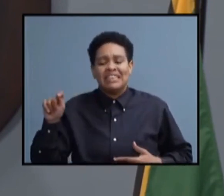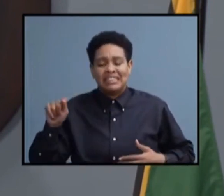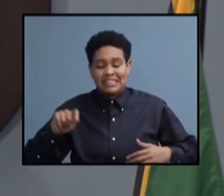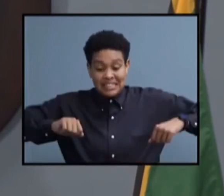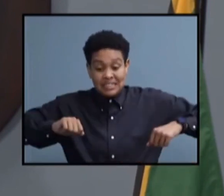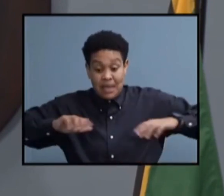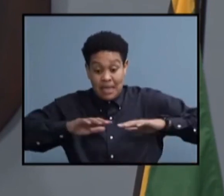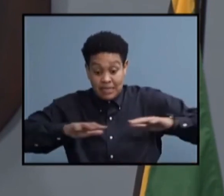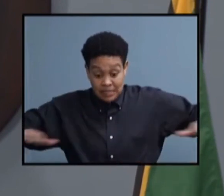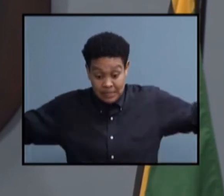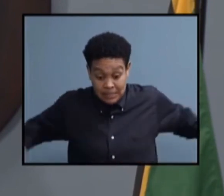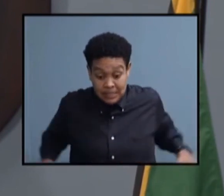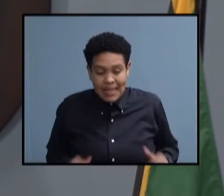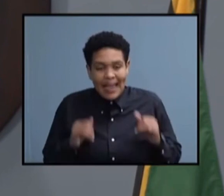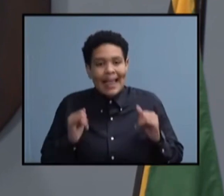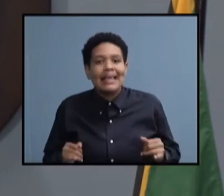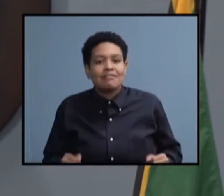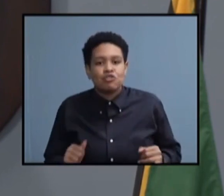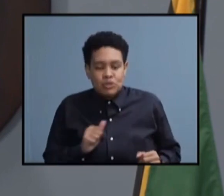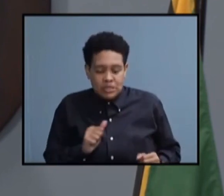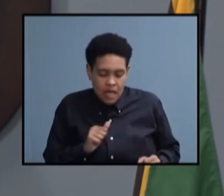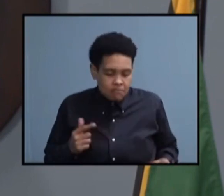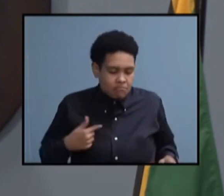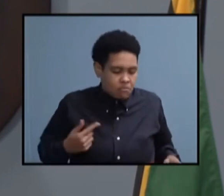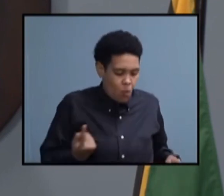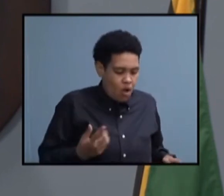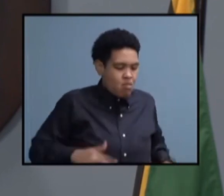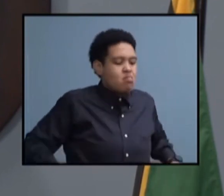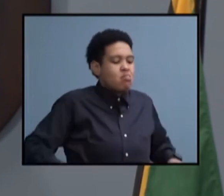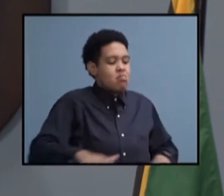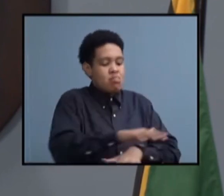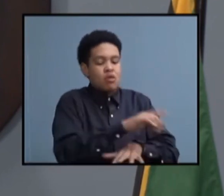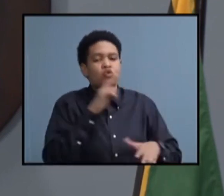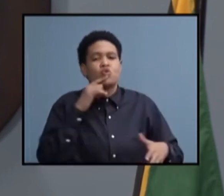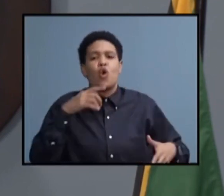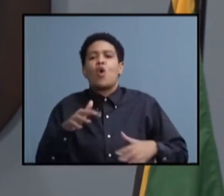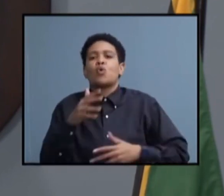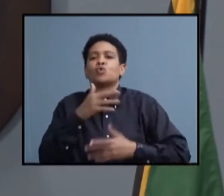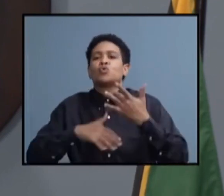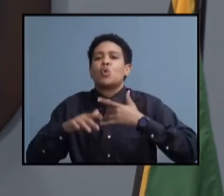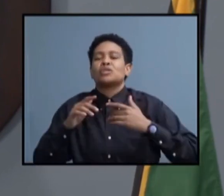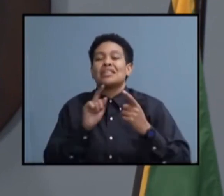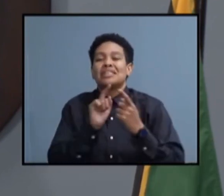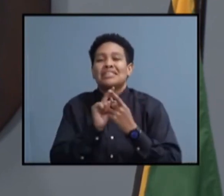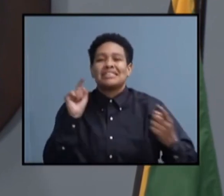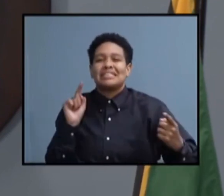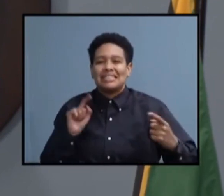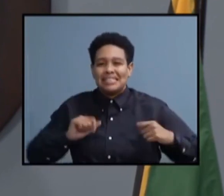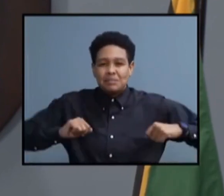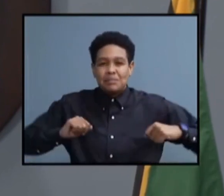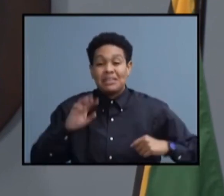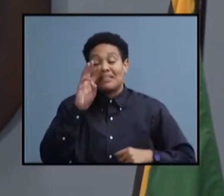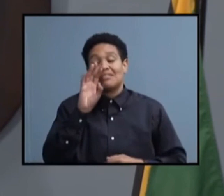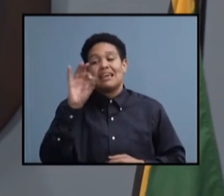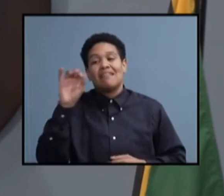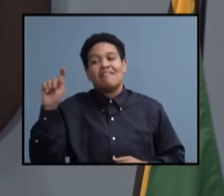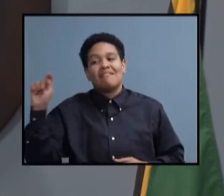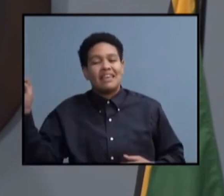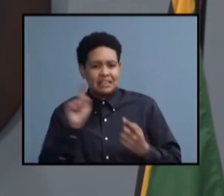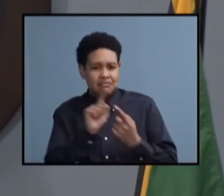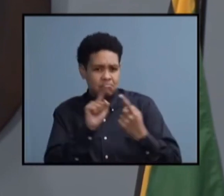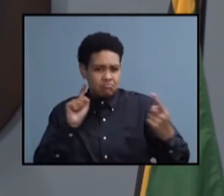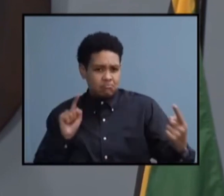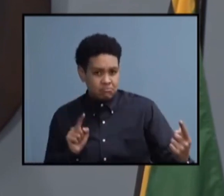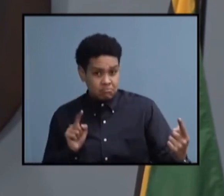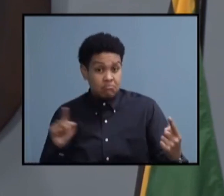individually to facilitate the recommended social distancing space of 6 feet apart, the employer